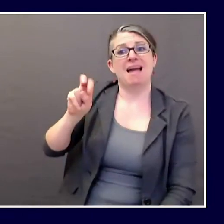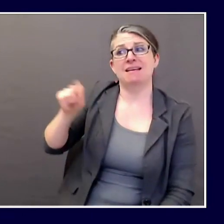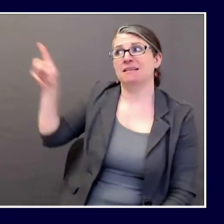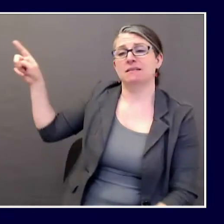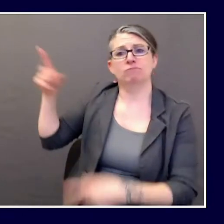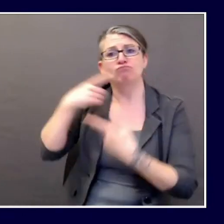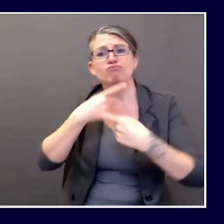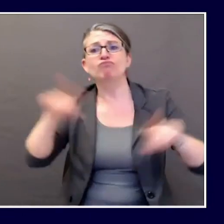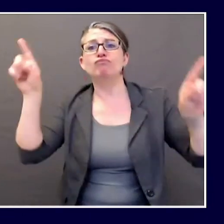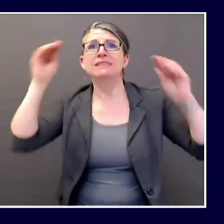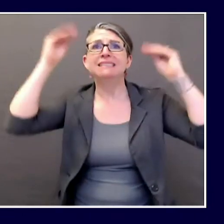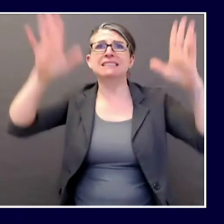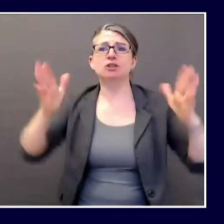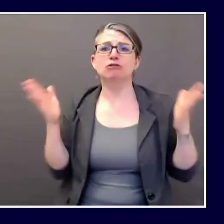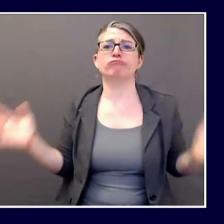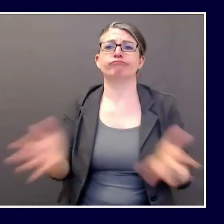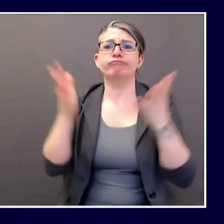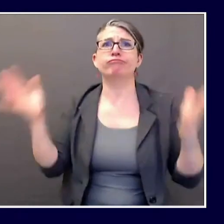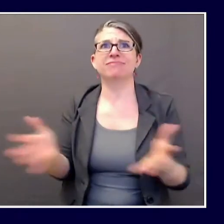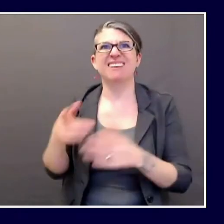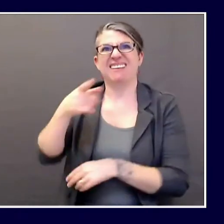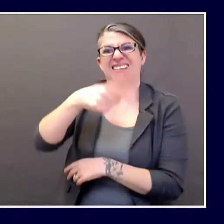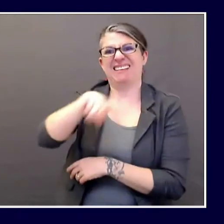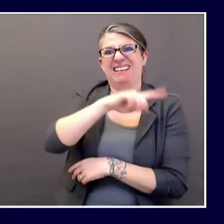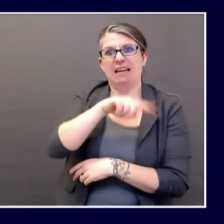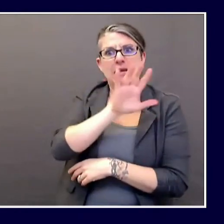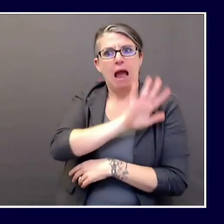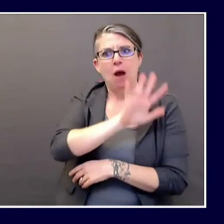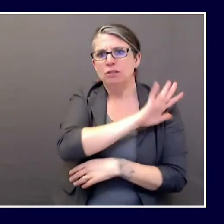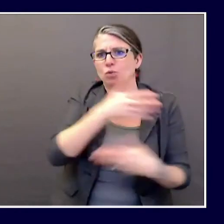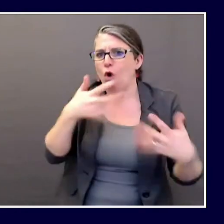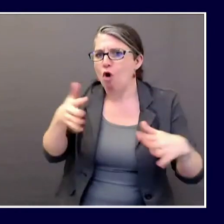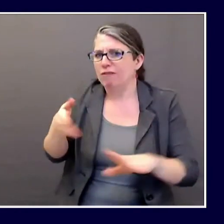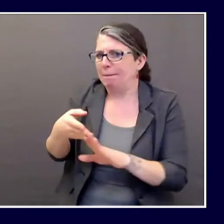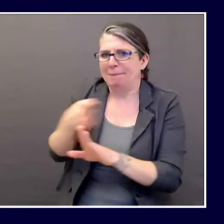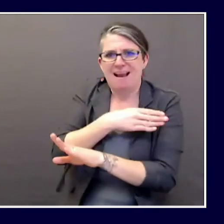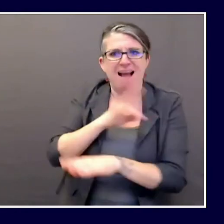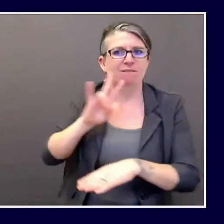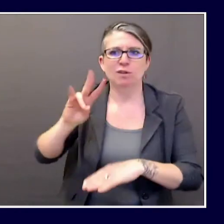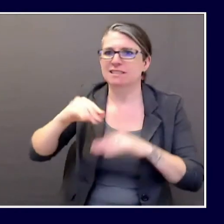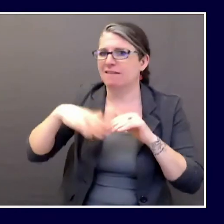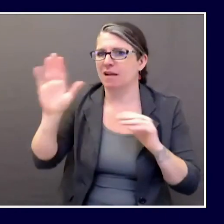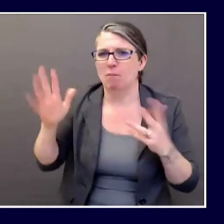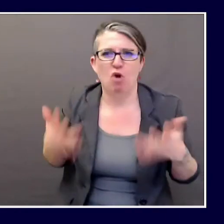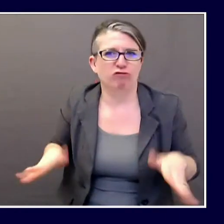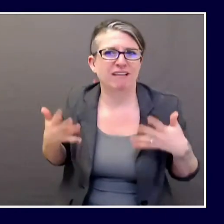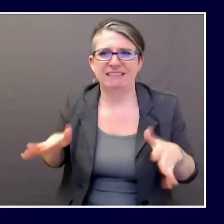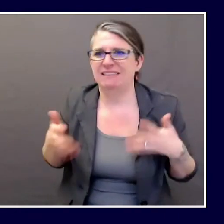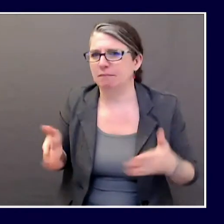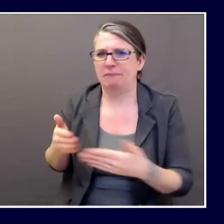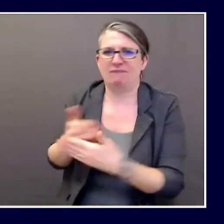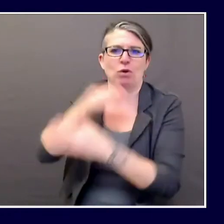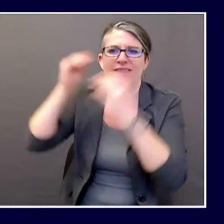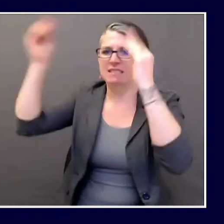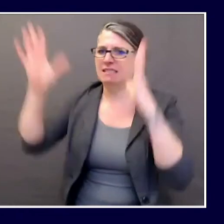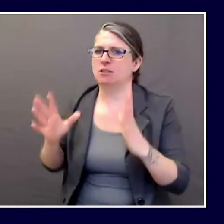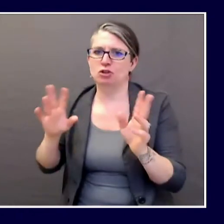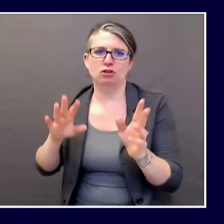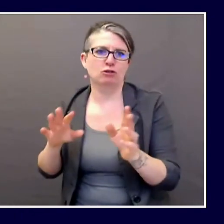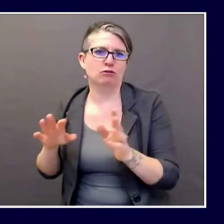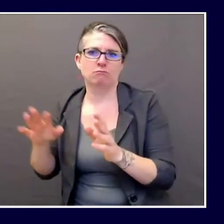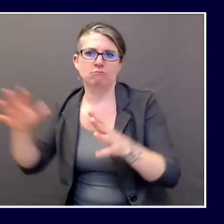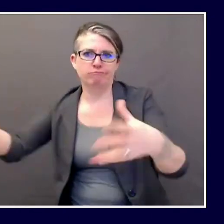my last question, we have talked, and you have talked to great lengths about the Johnson & Johnson and how that might open